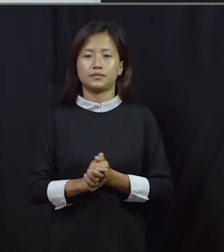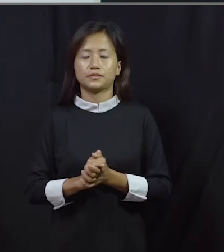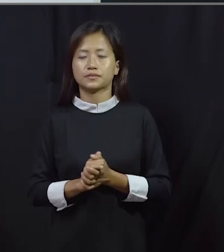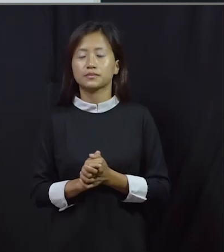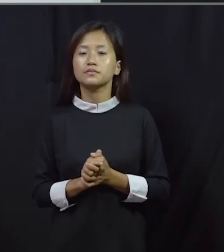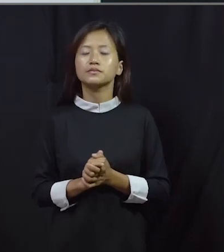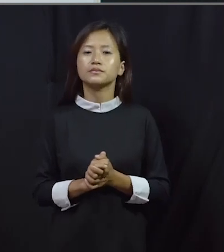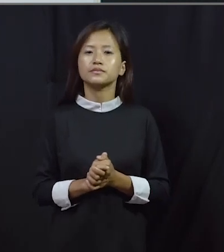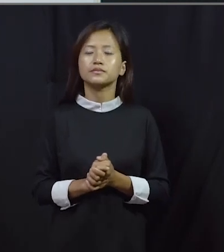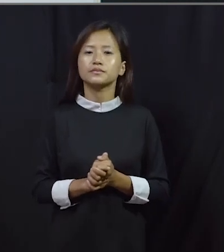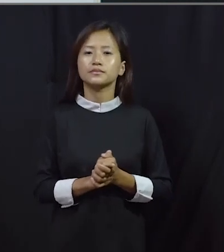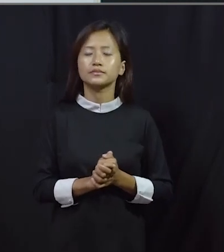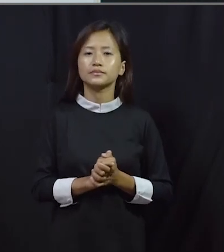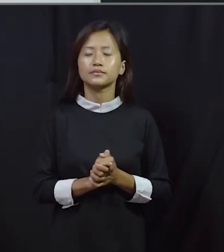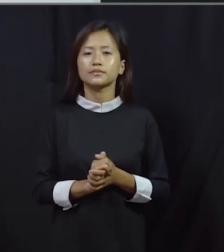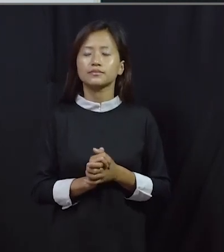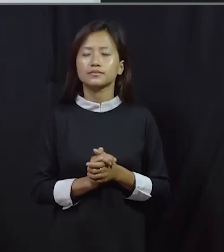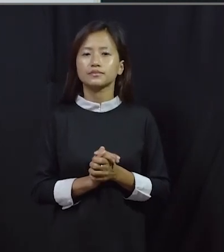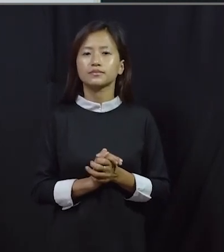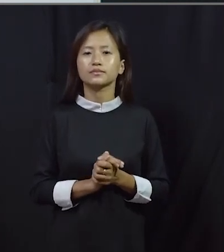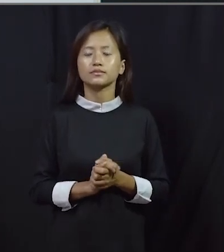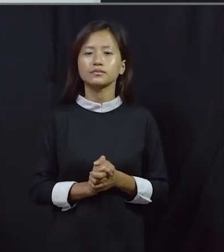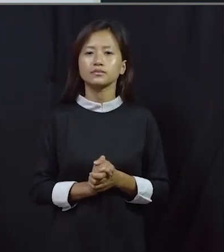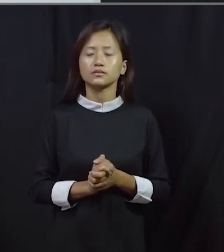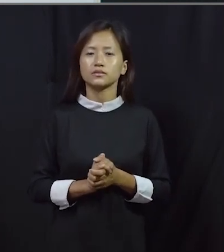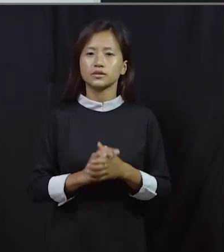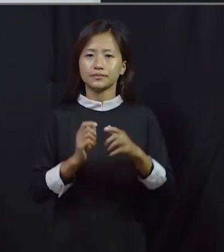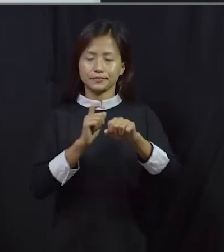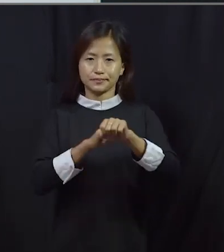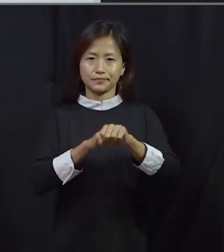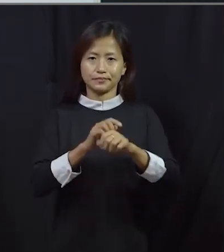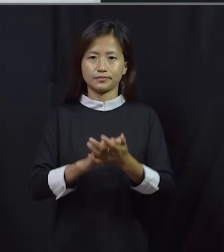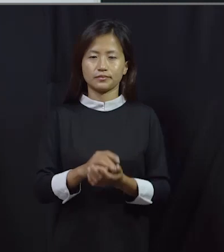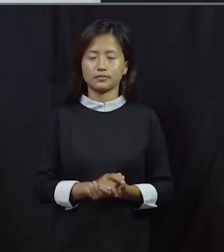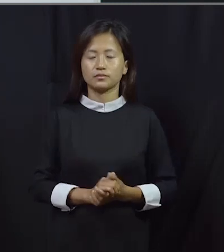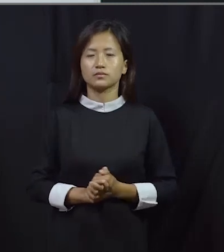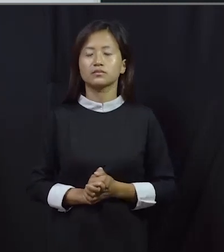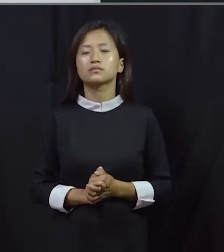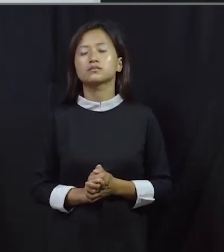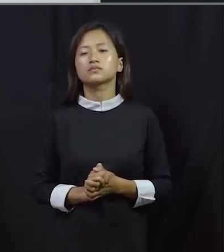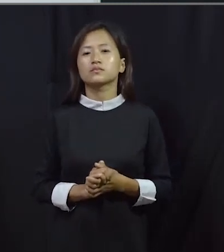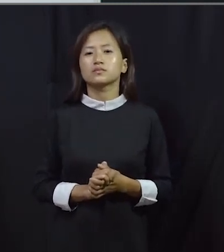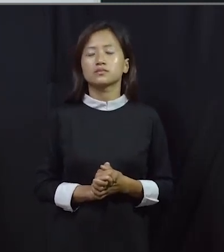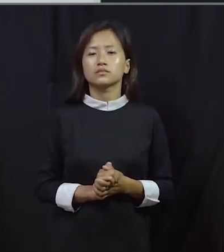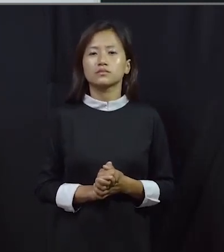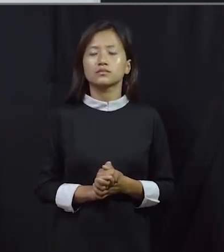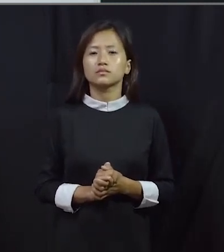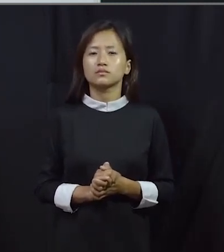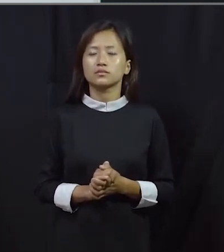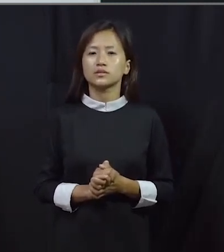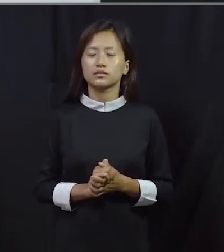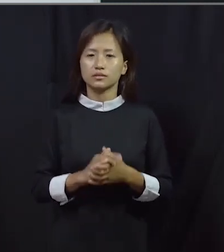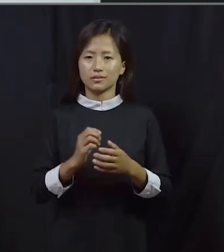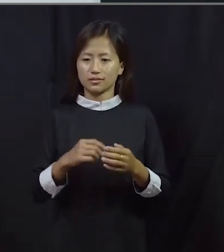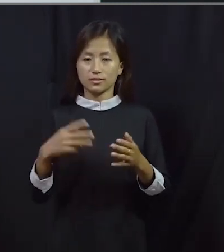Second, second. This is for time, as you already know it, right? So this is CGS system of unit, and it is a